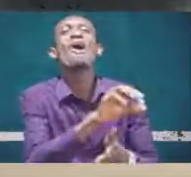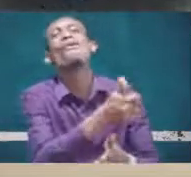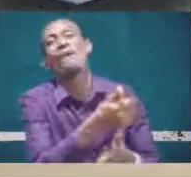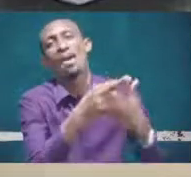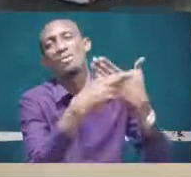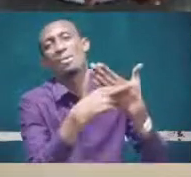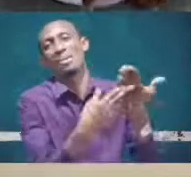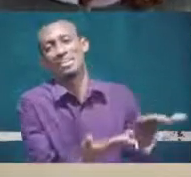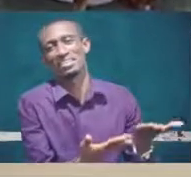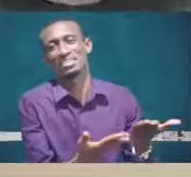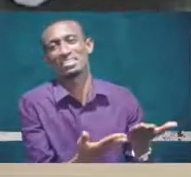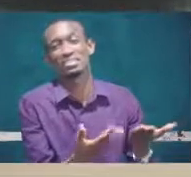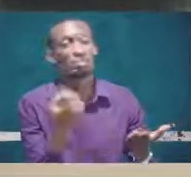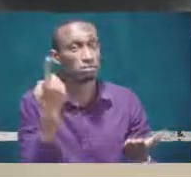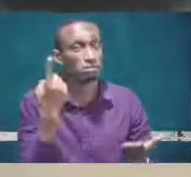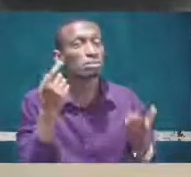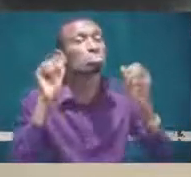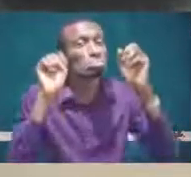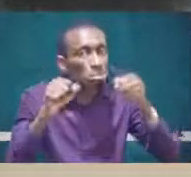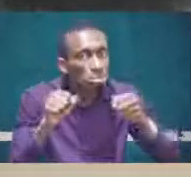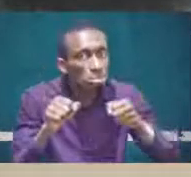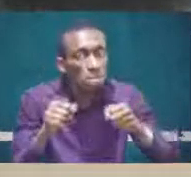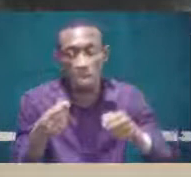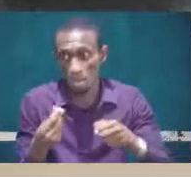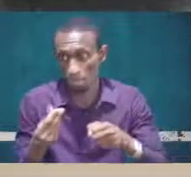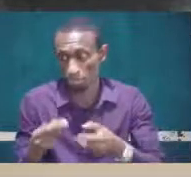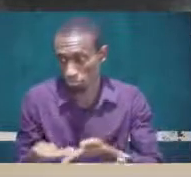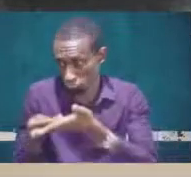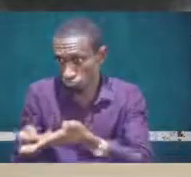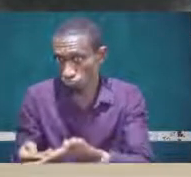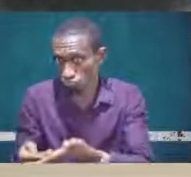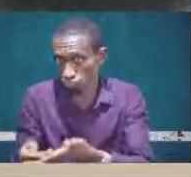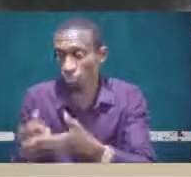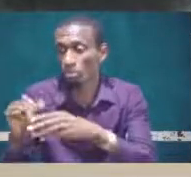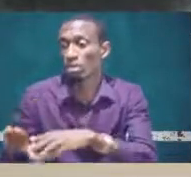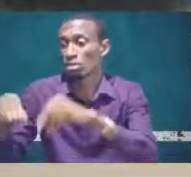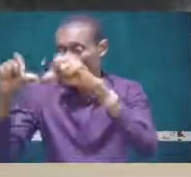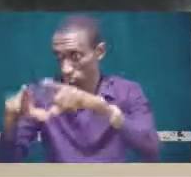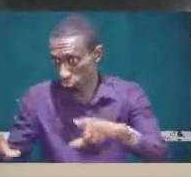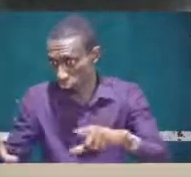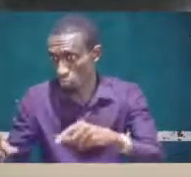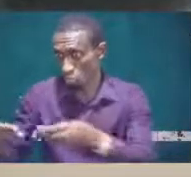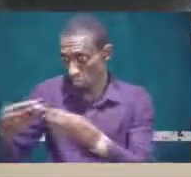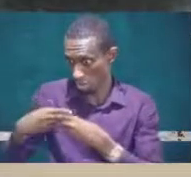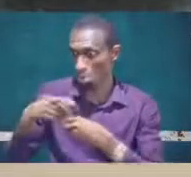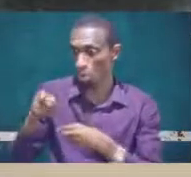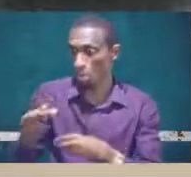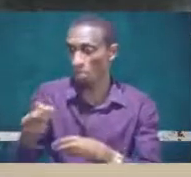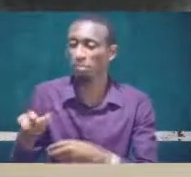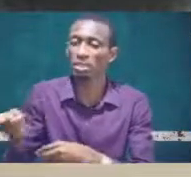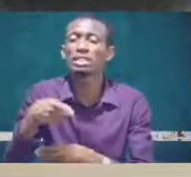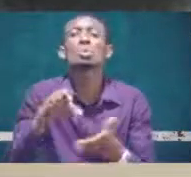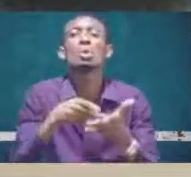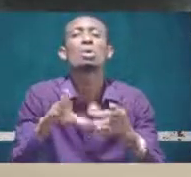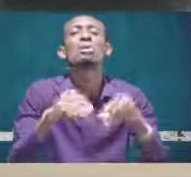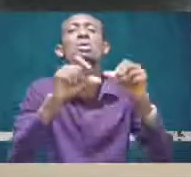that plot of land to Rwamagana, I can sell that land, I transfer that land in form of money.